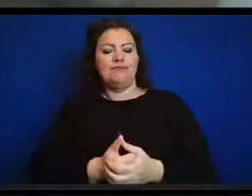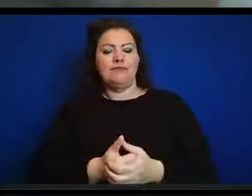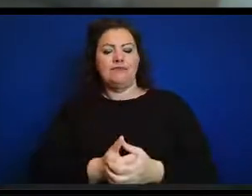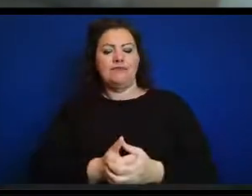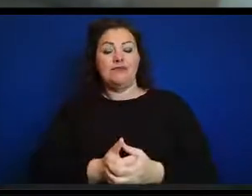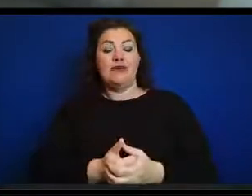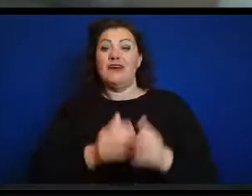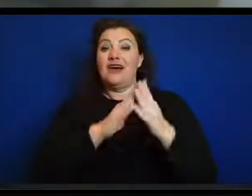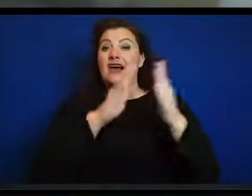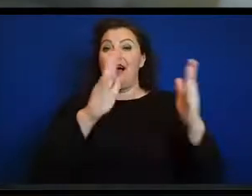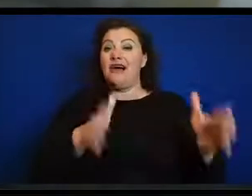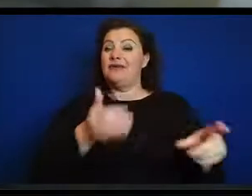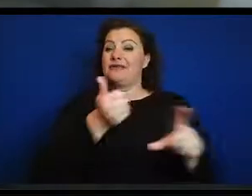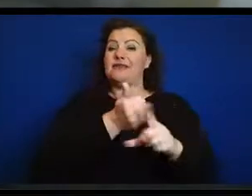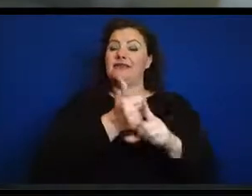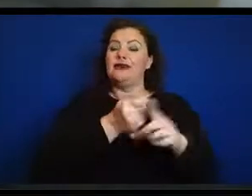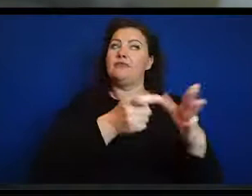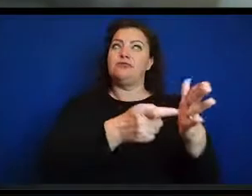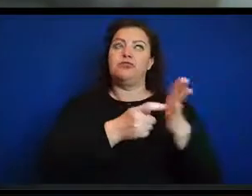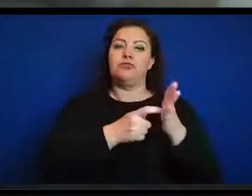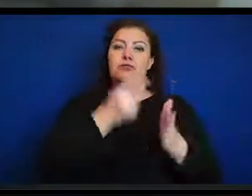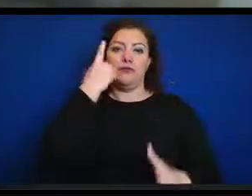Housing is critical for our seniors.